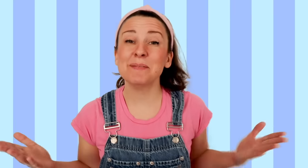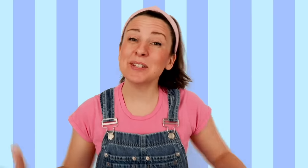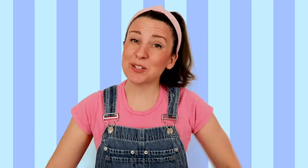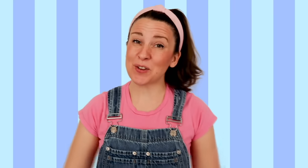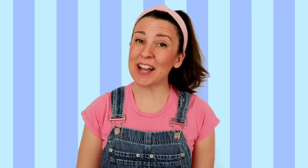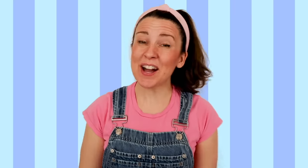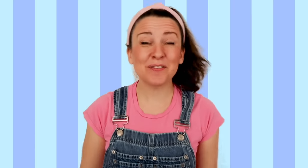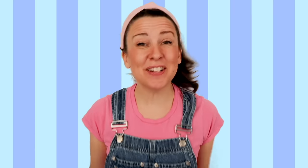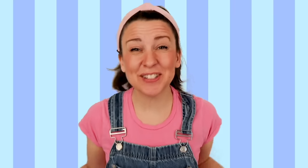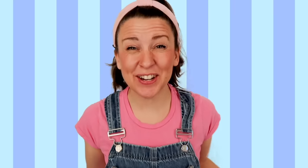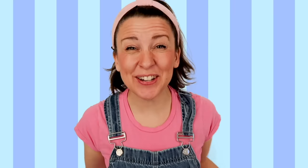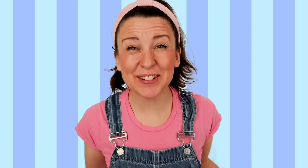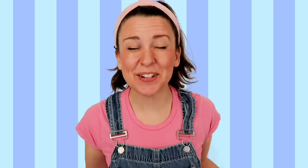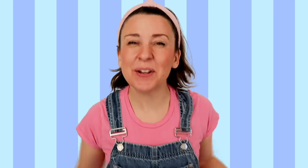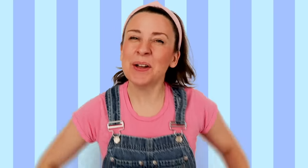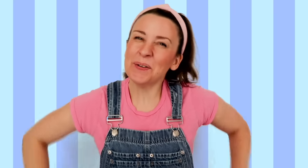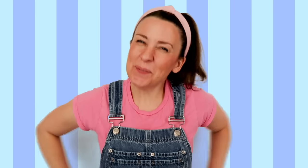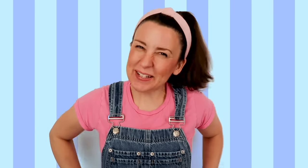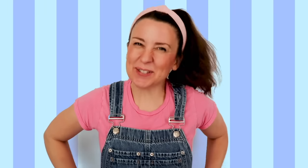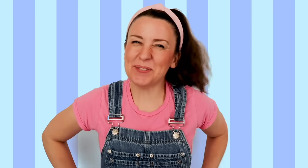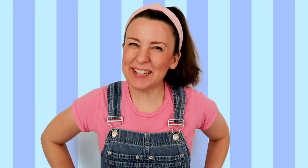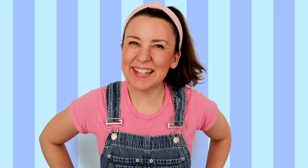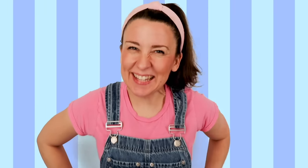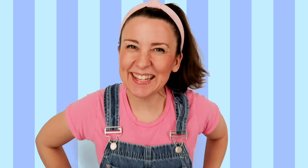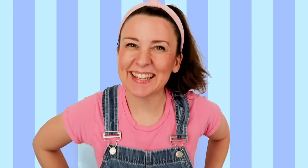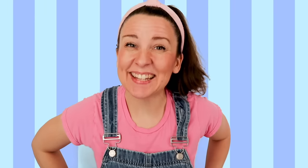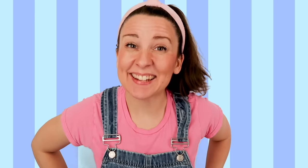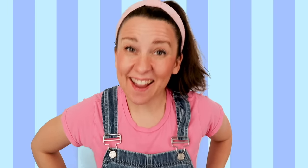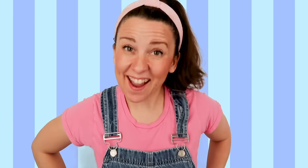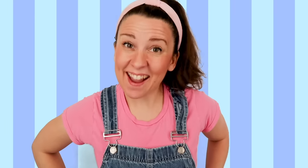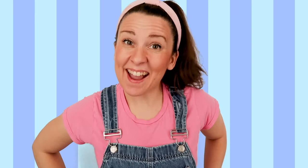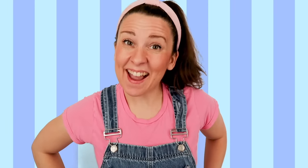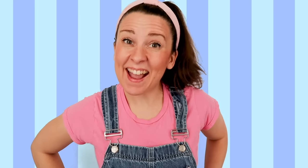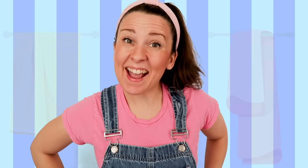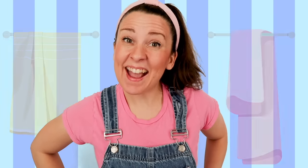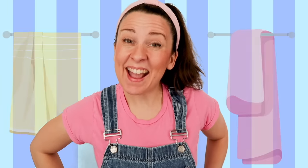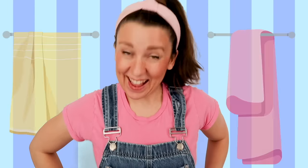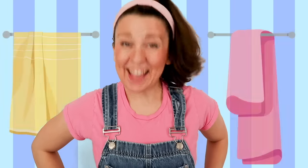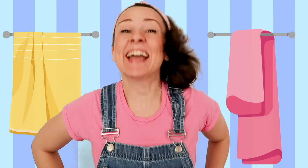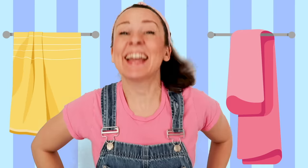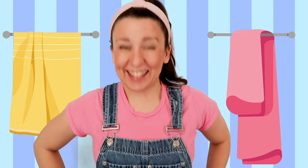It's time to dry off our turtle. What do we need?